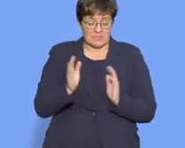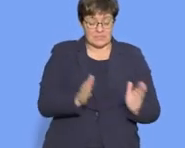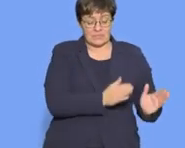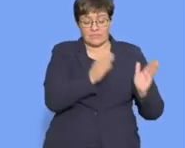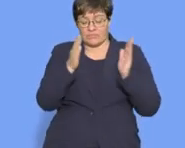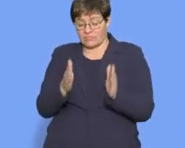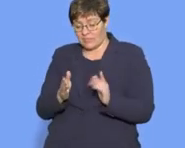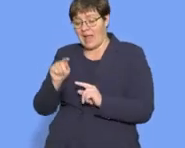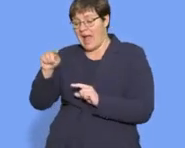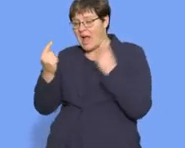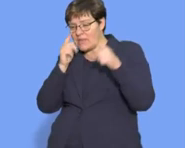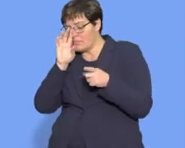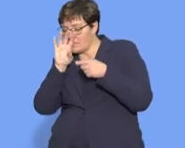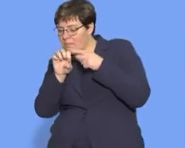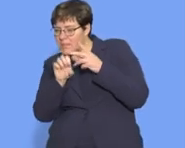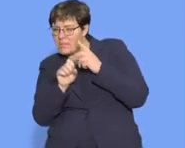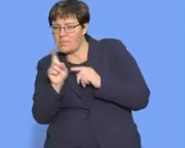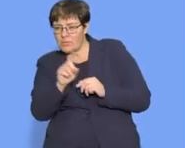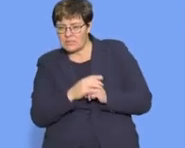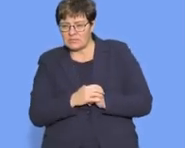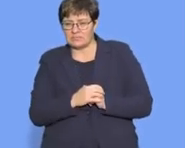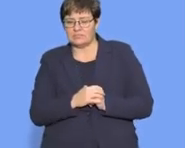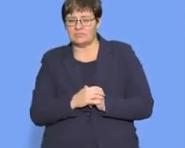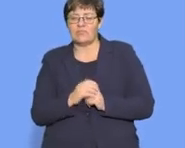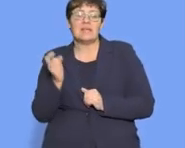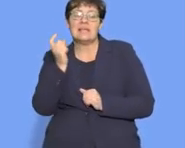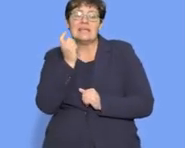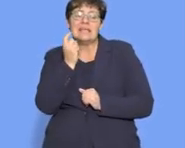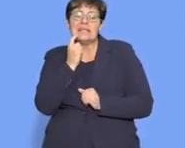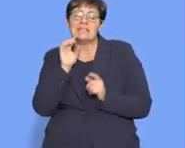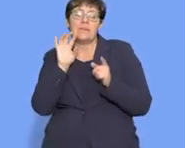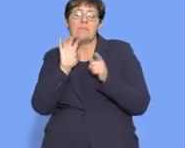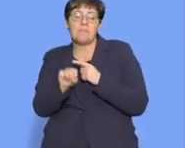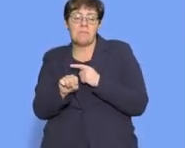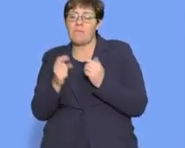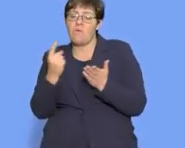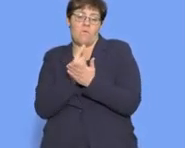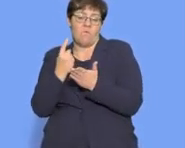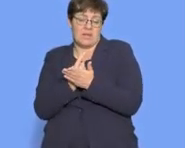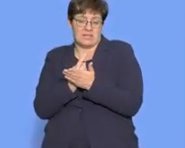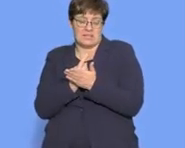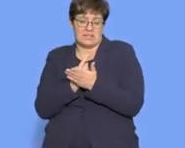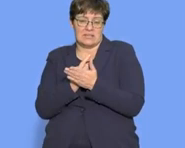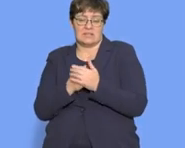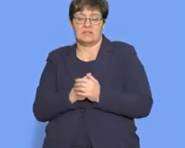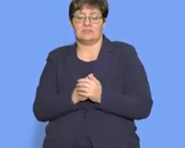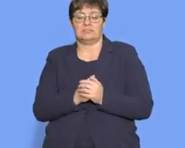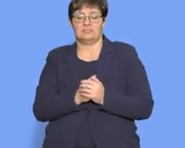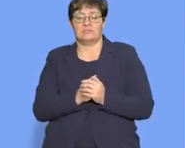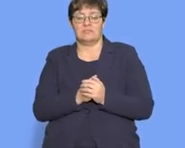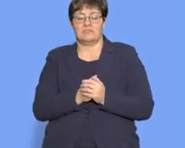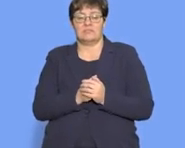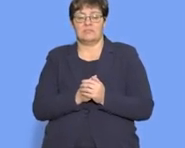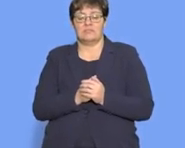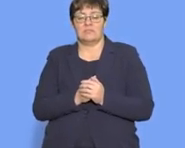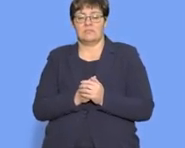we can recognize. Easiest one to recognize always is